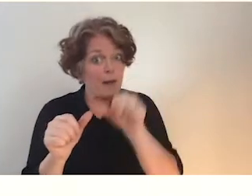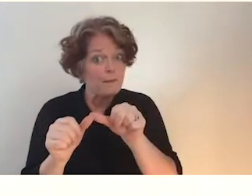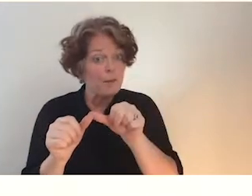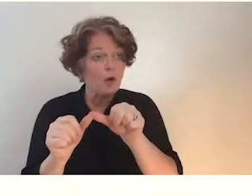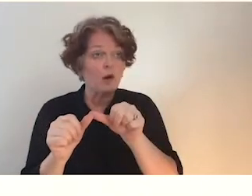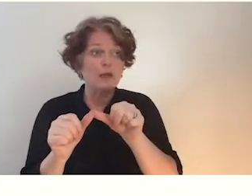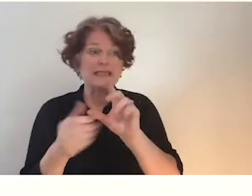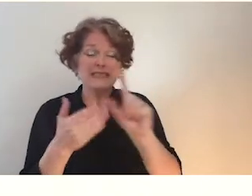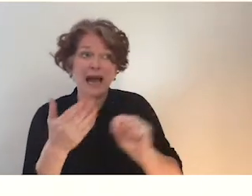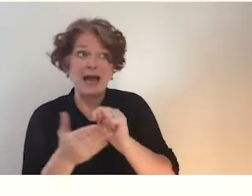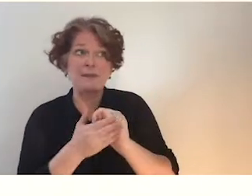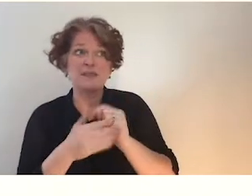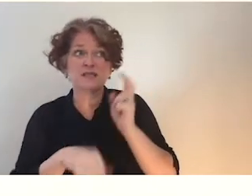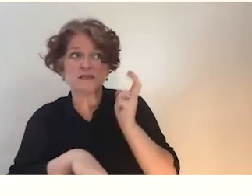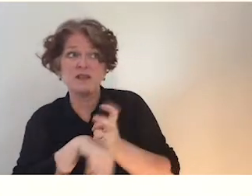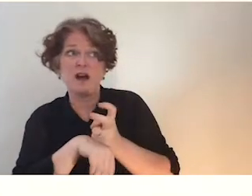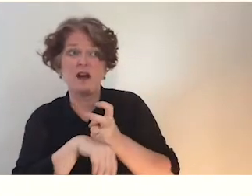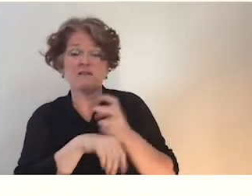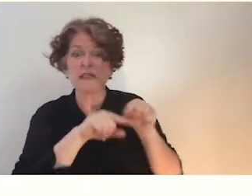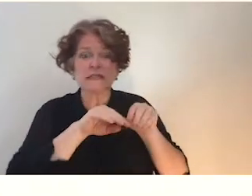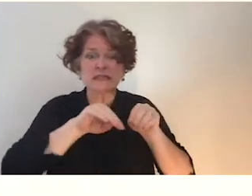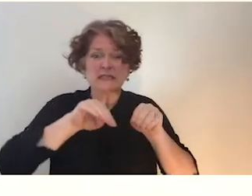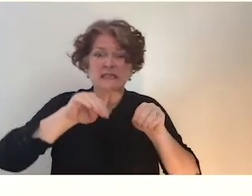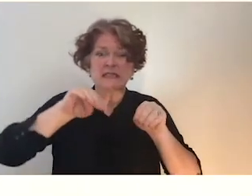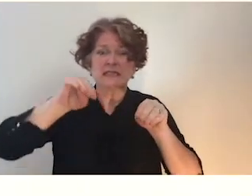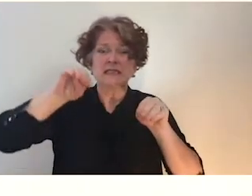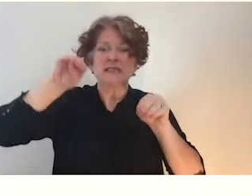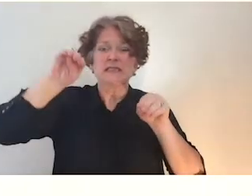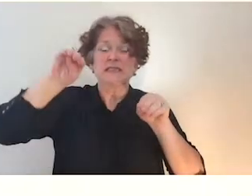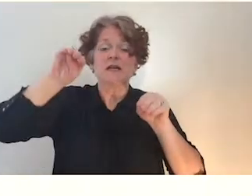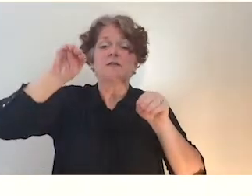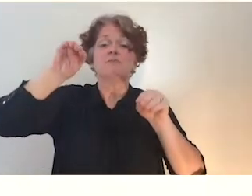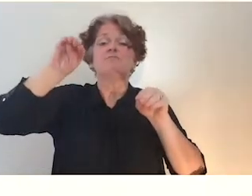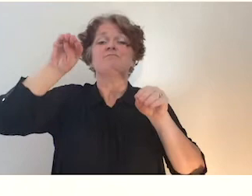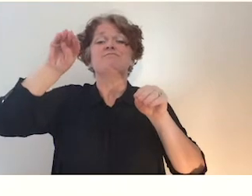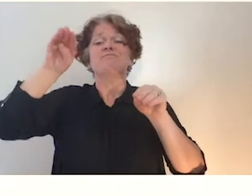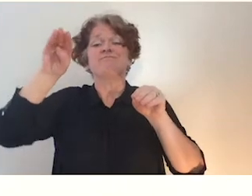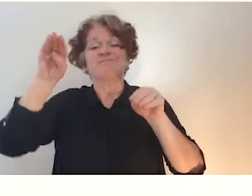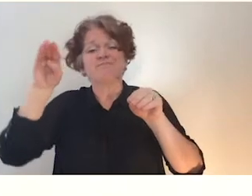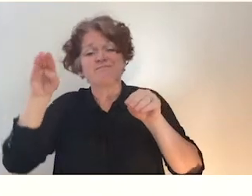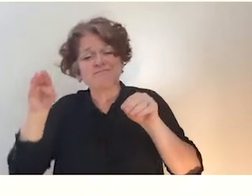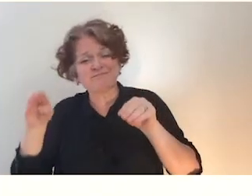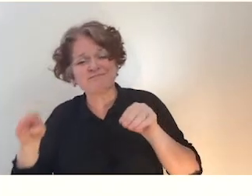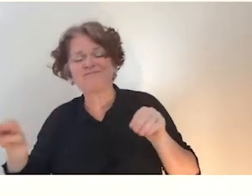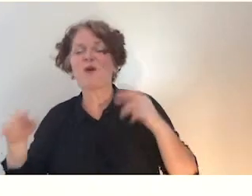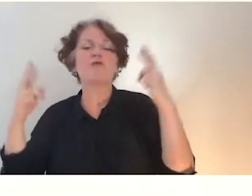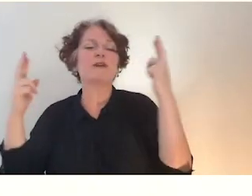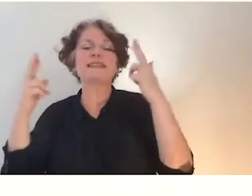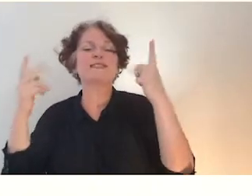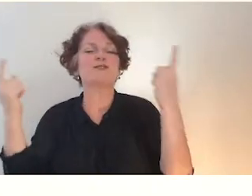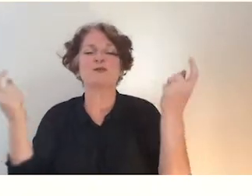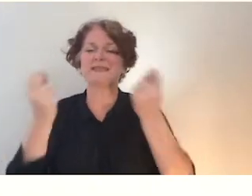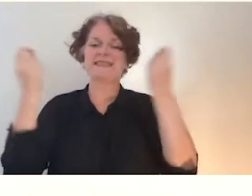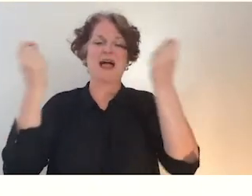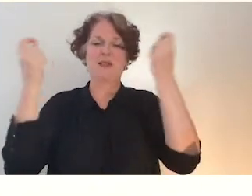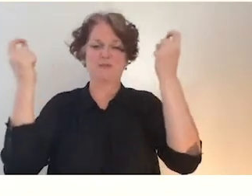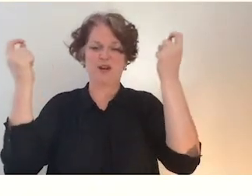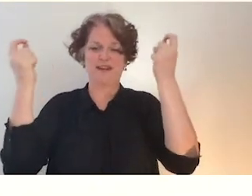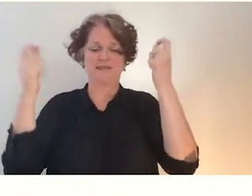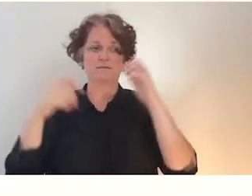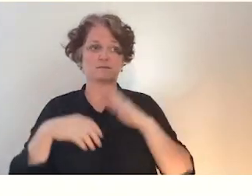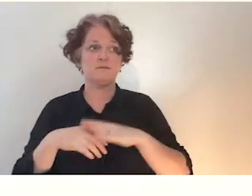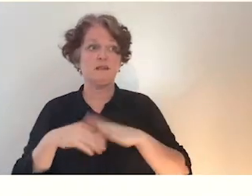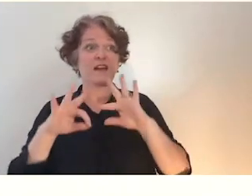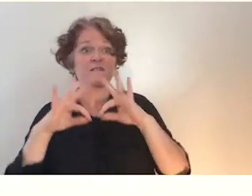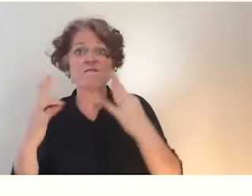that even when times are difficult and unpredictable, there will always be reasons to celebrate. To our